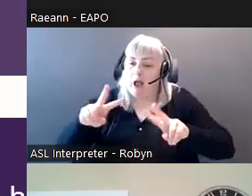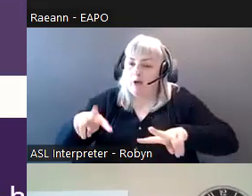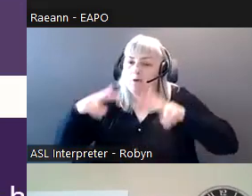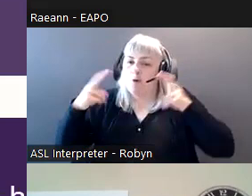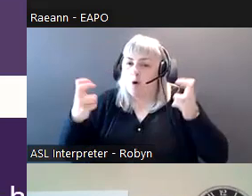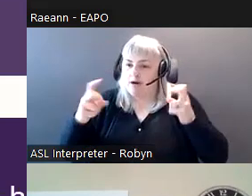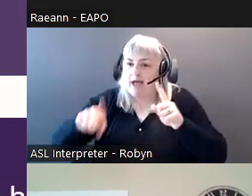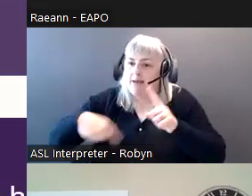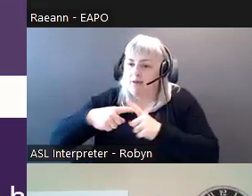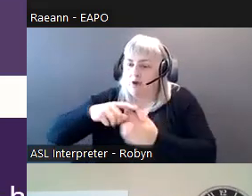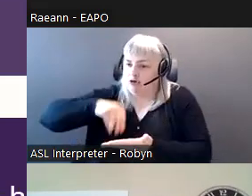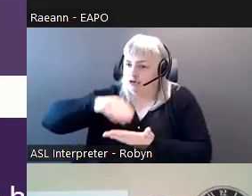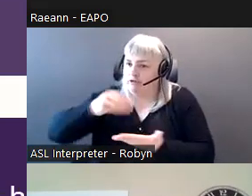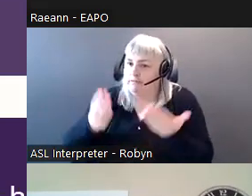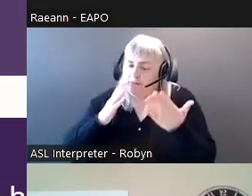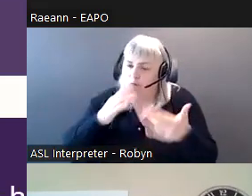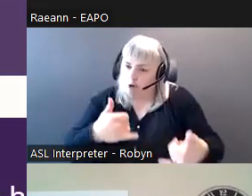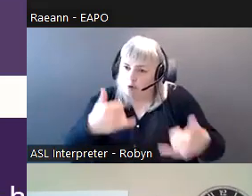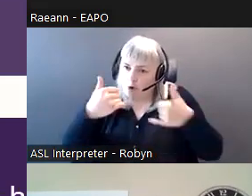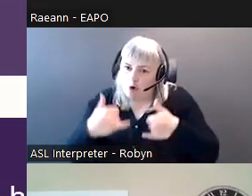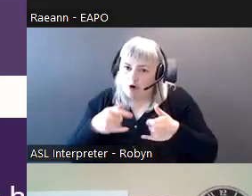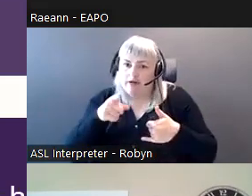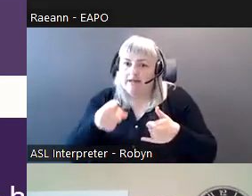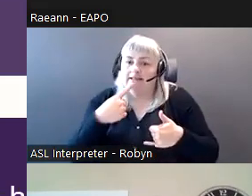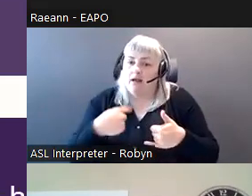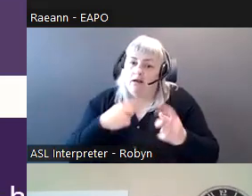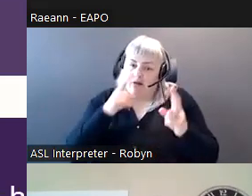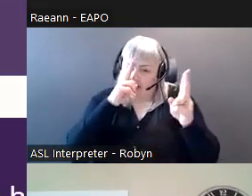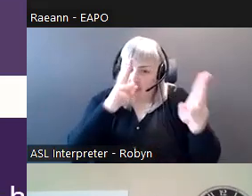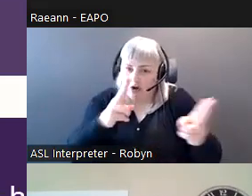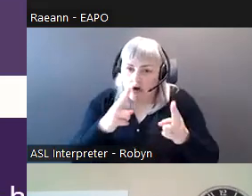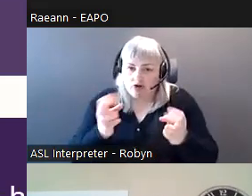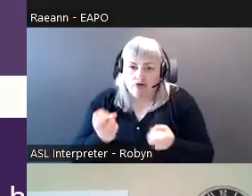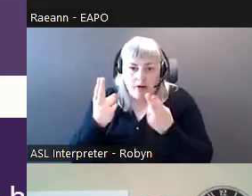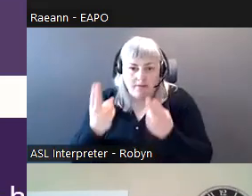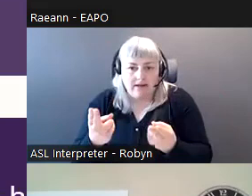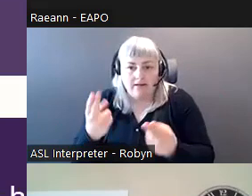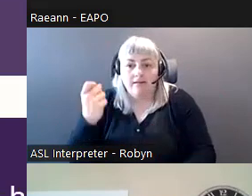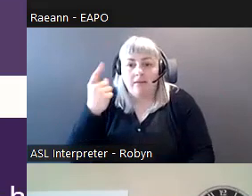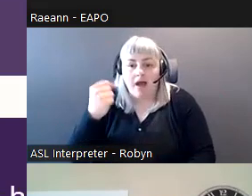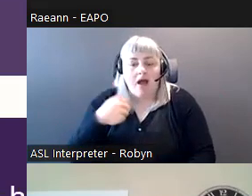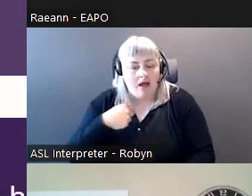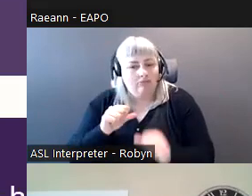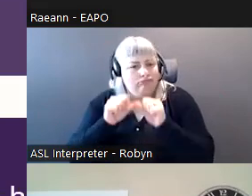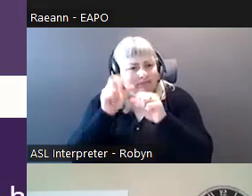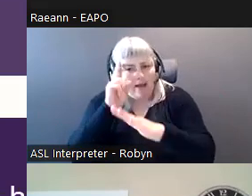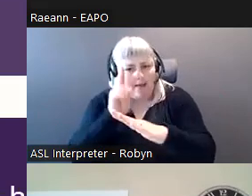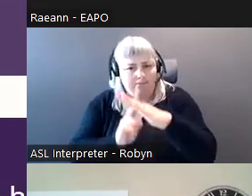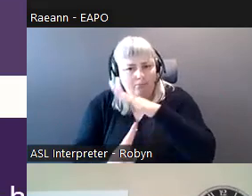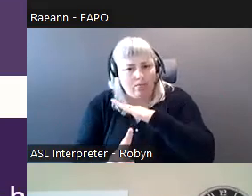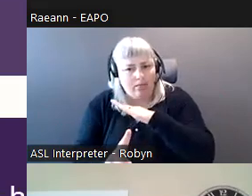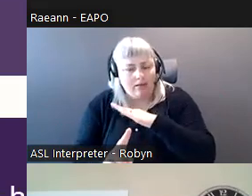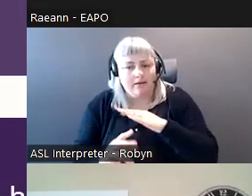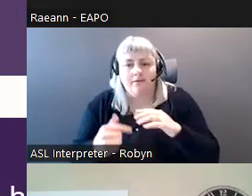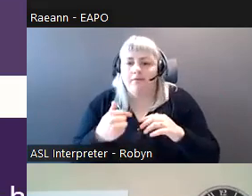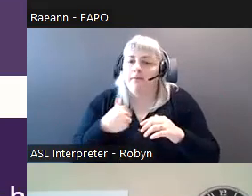receiving this award, is that he's truly honored to be nominated, but he remains humble in many efforts